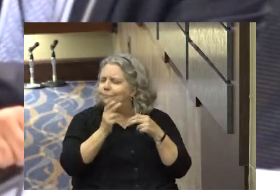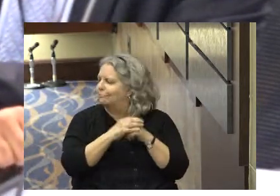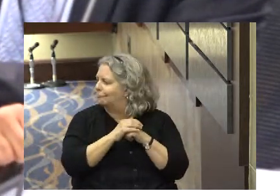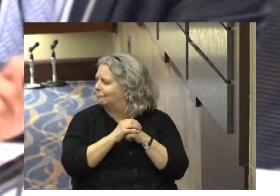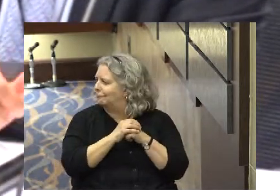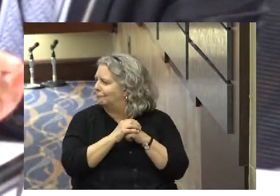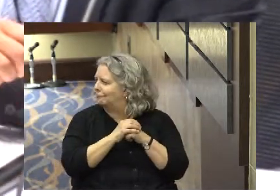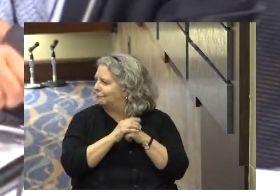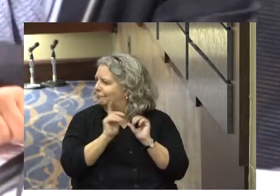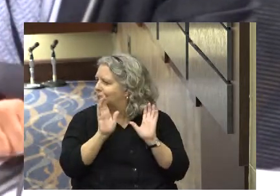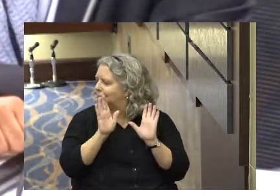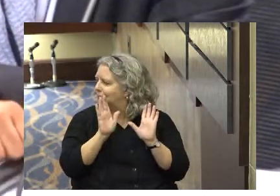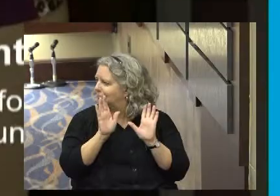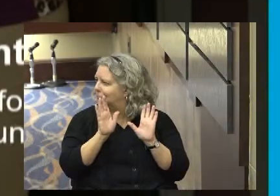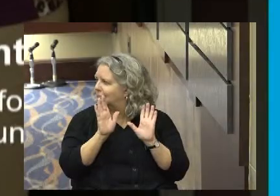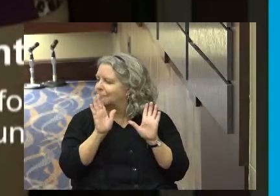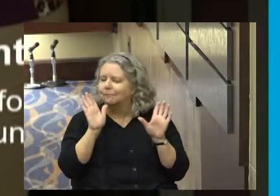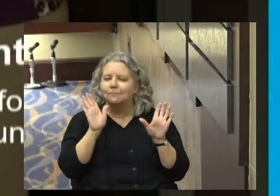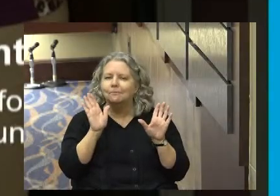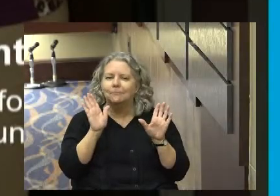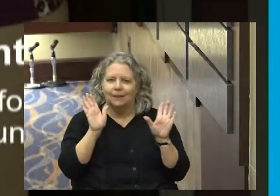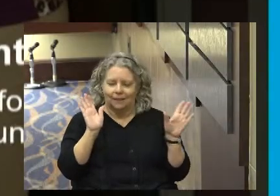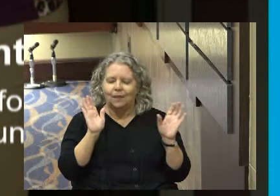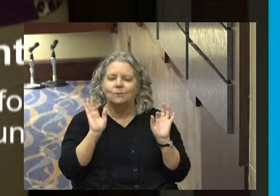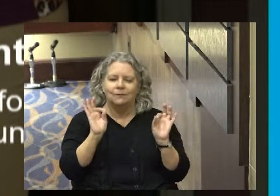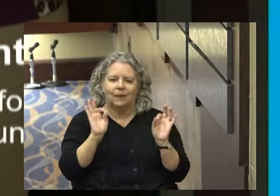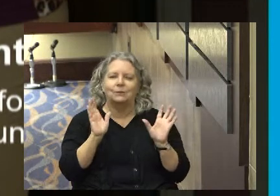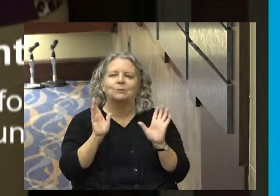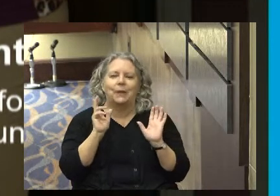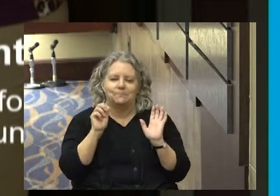We'll get there. That's us there. That's our folks there.